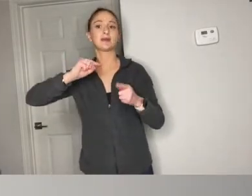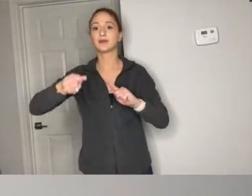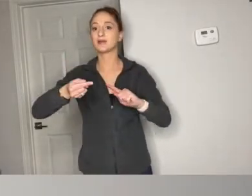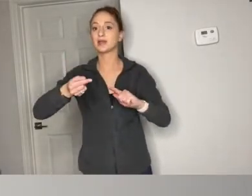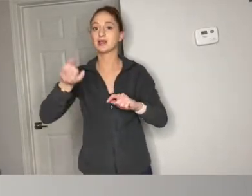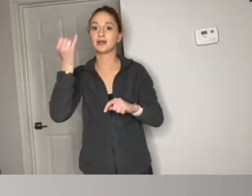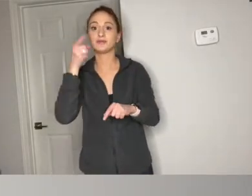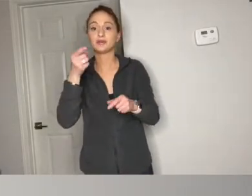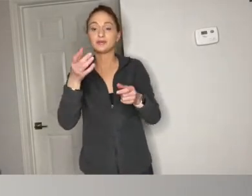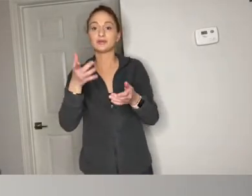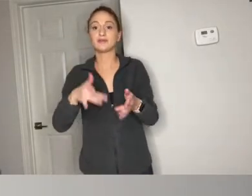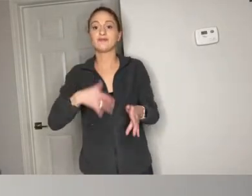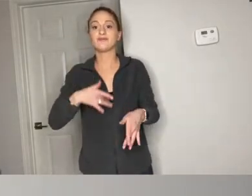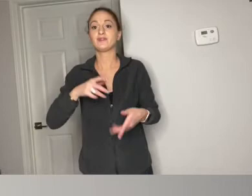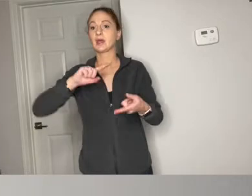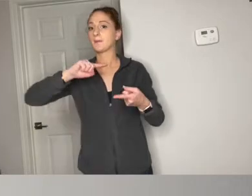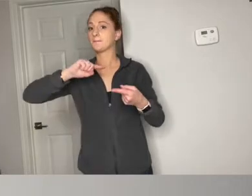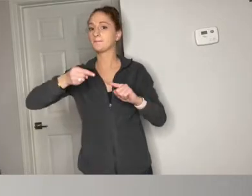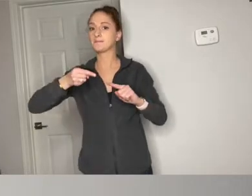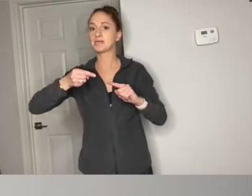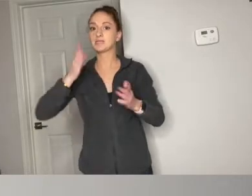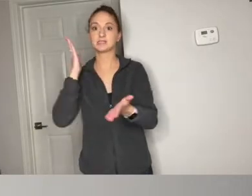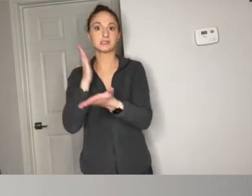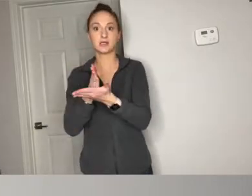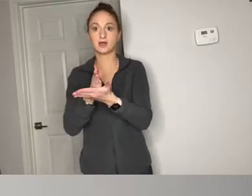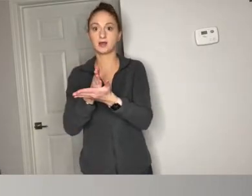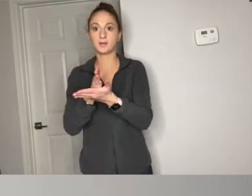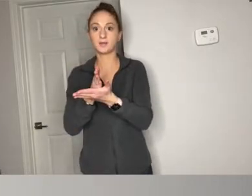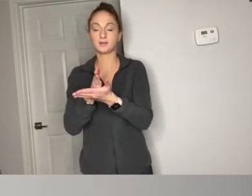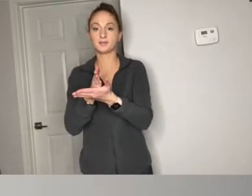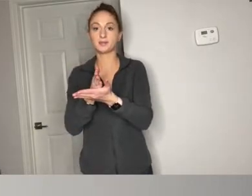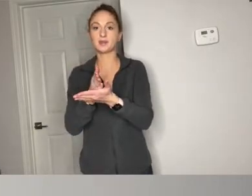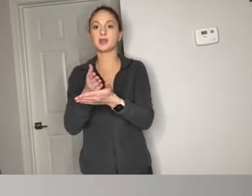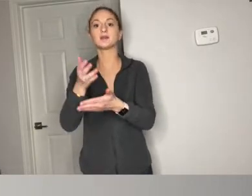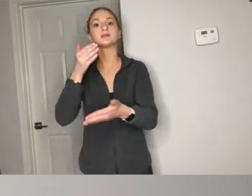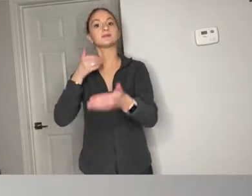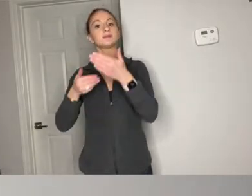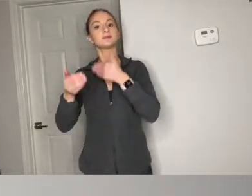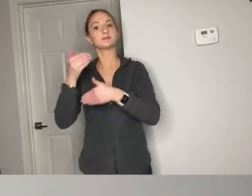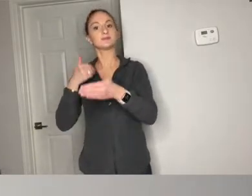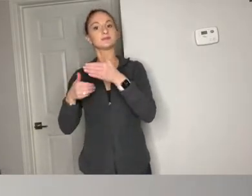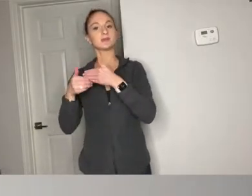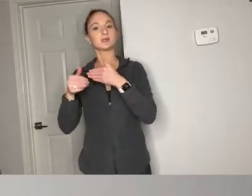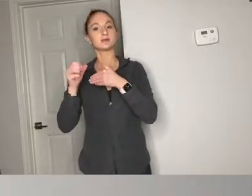injure yourself. So if you feel pain, stop immediately and go back where it's comfortable.